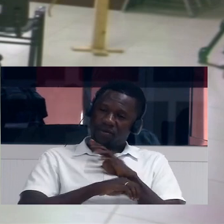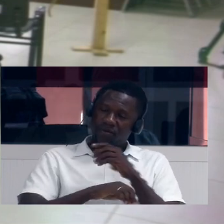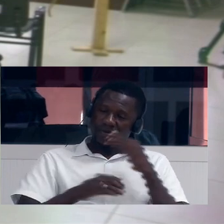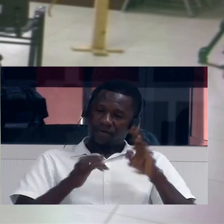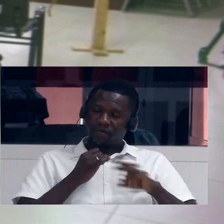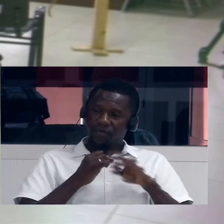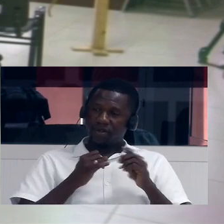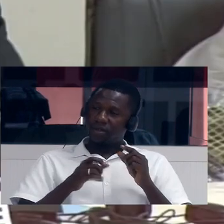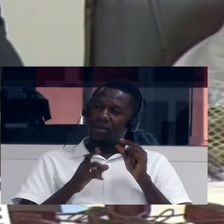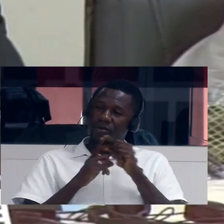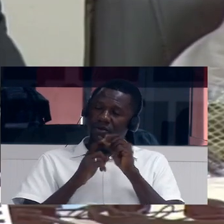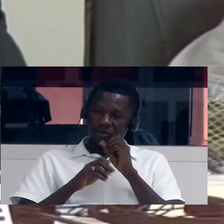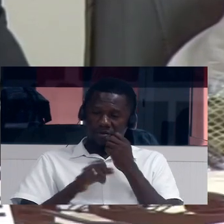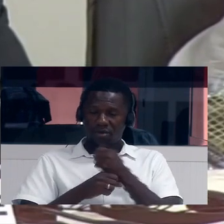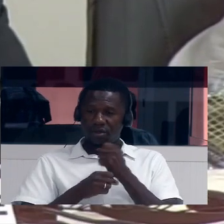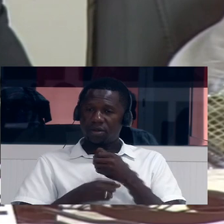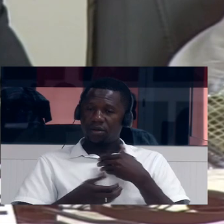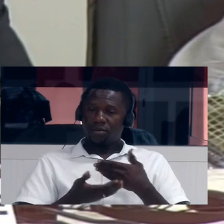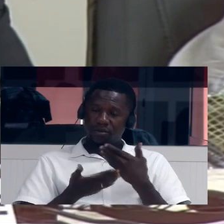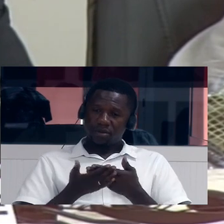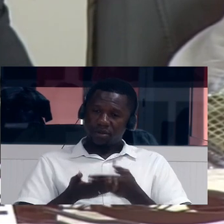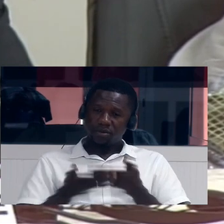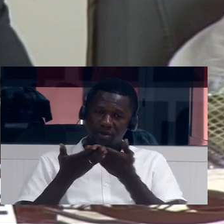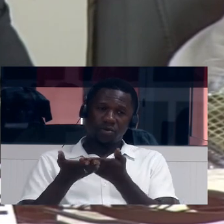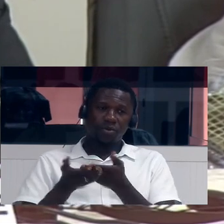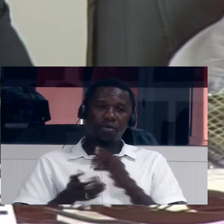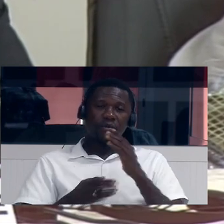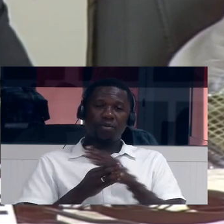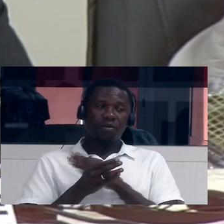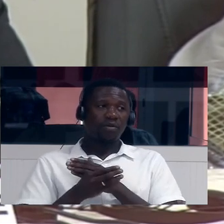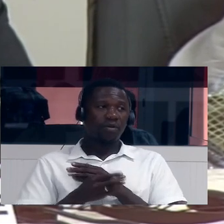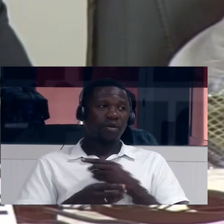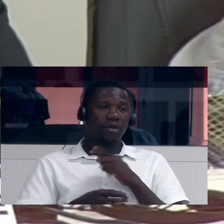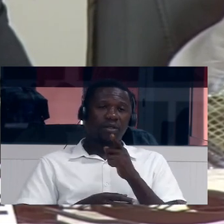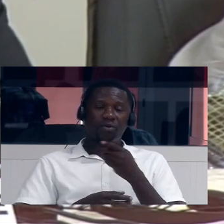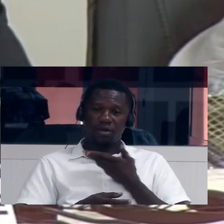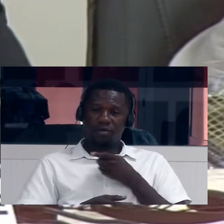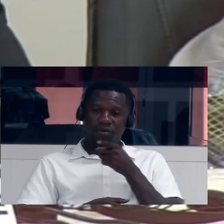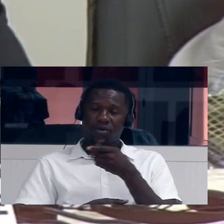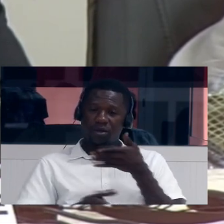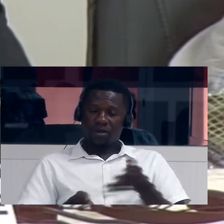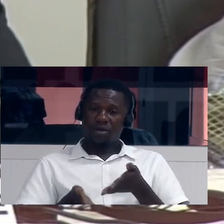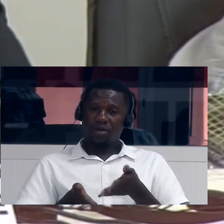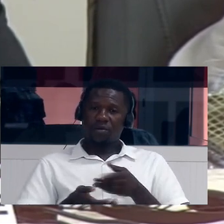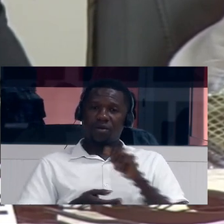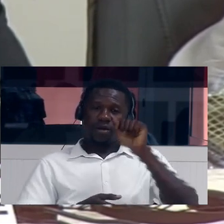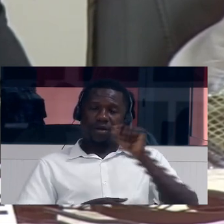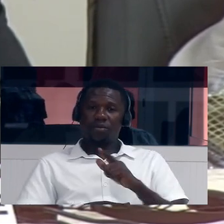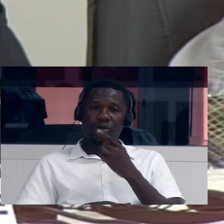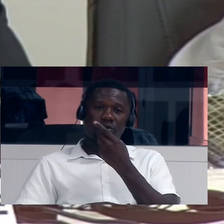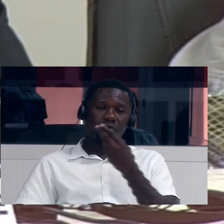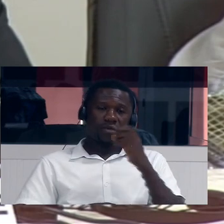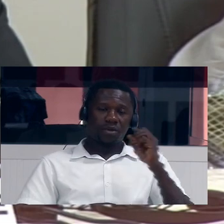final remarks to make, please proceed to do so. But before that, since we have you here for April